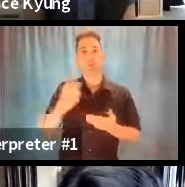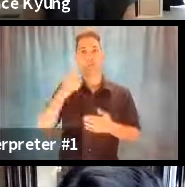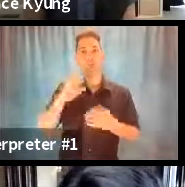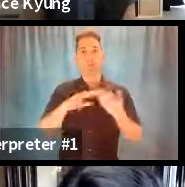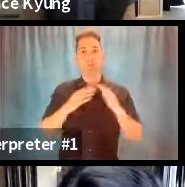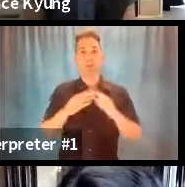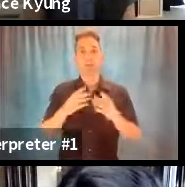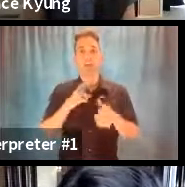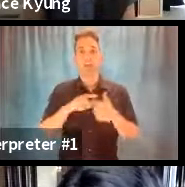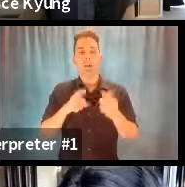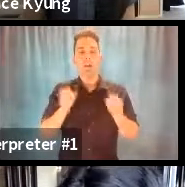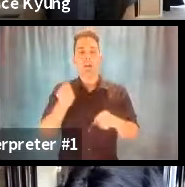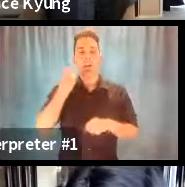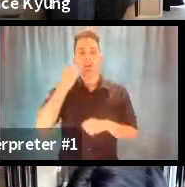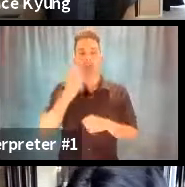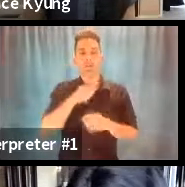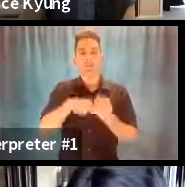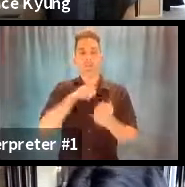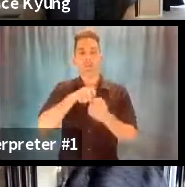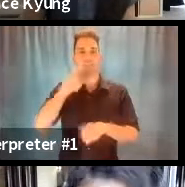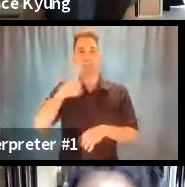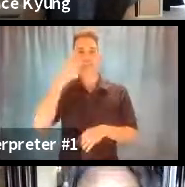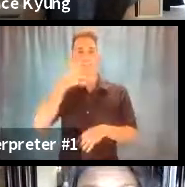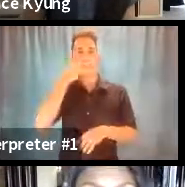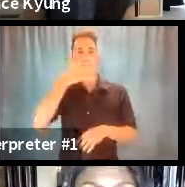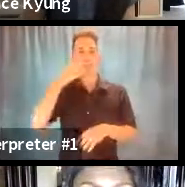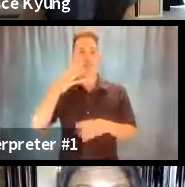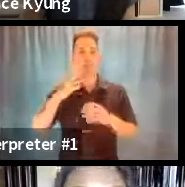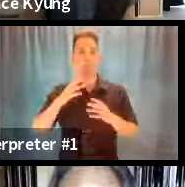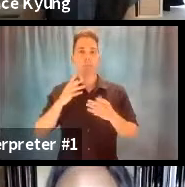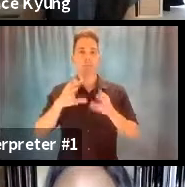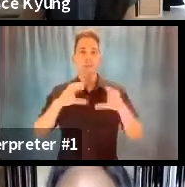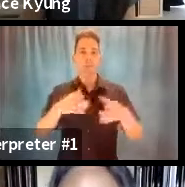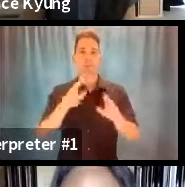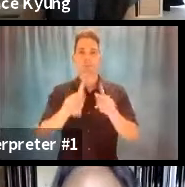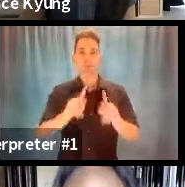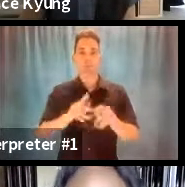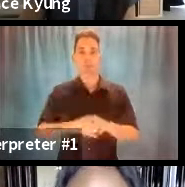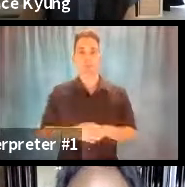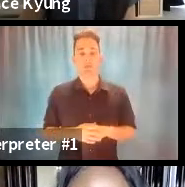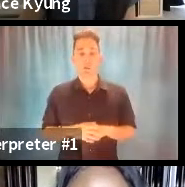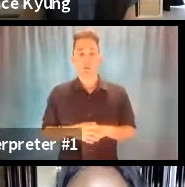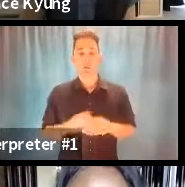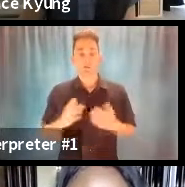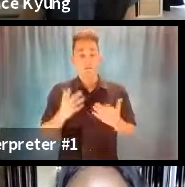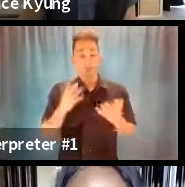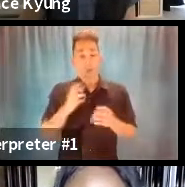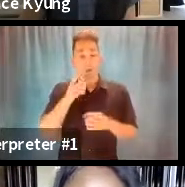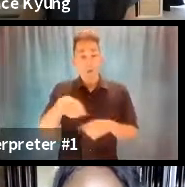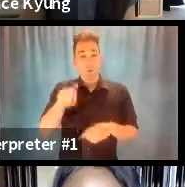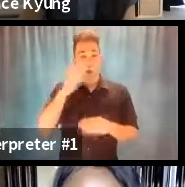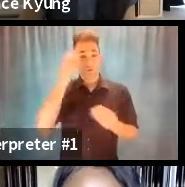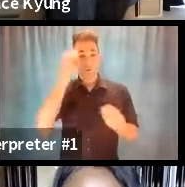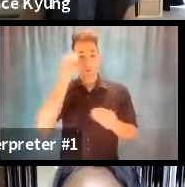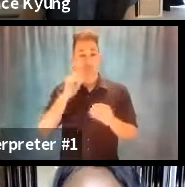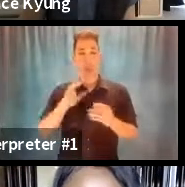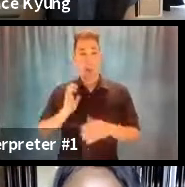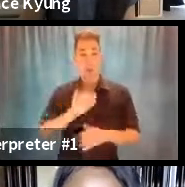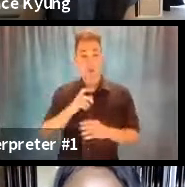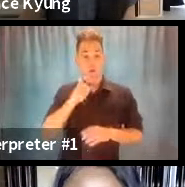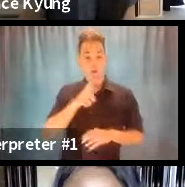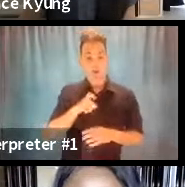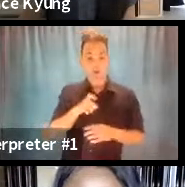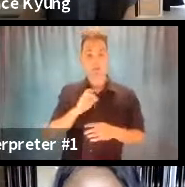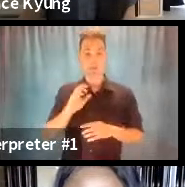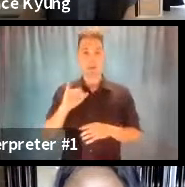of the immigrant population. We encourage you to consider how our service providers and the network itself could be of assistance to